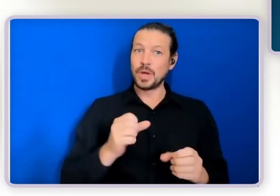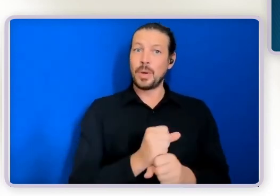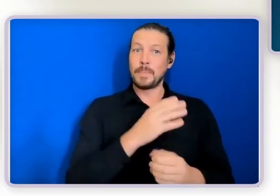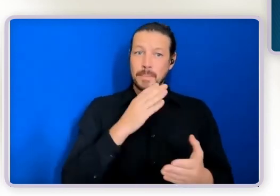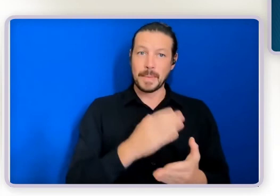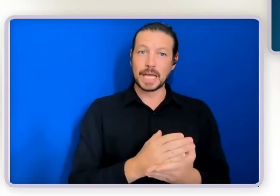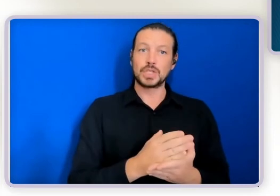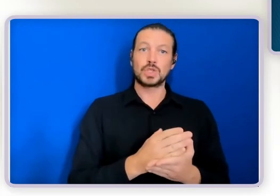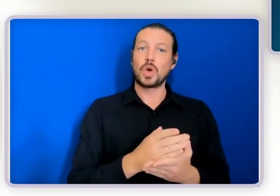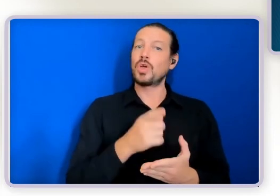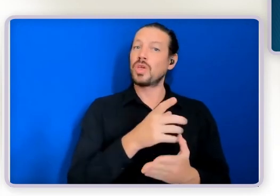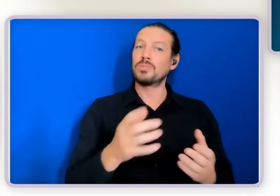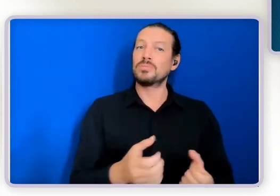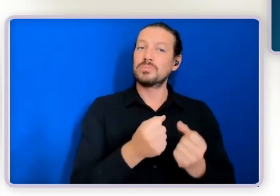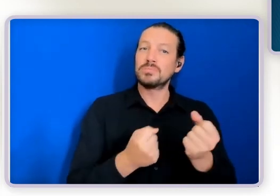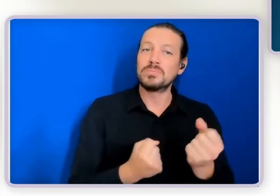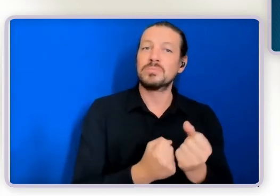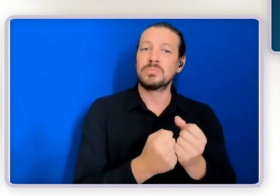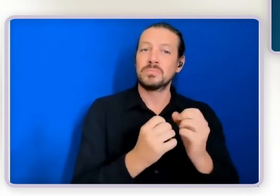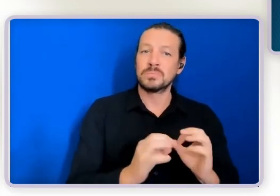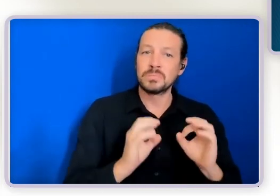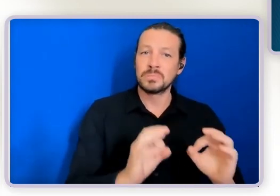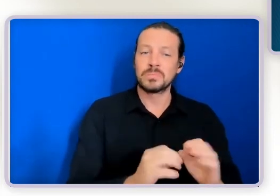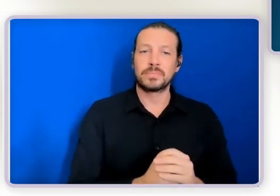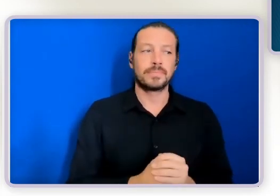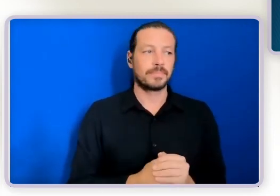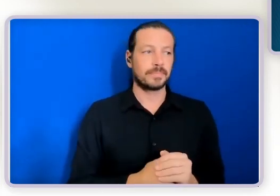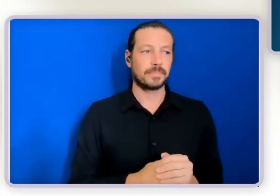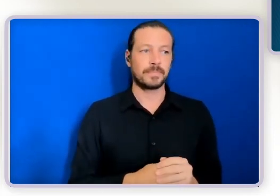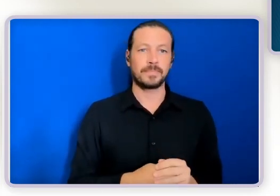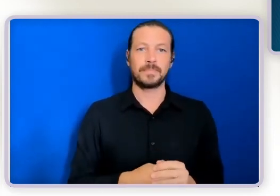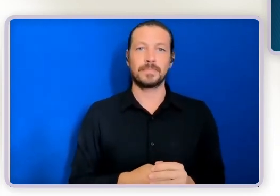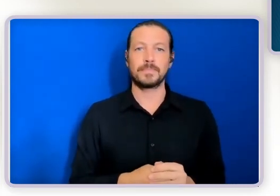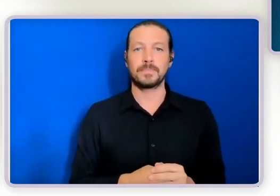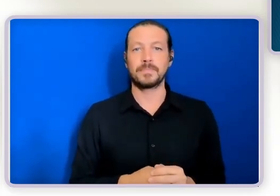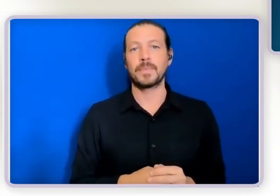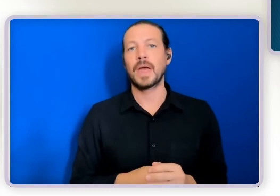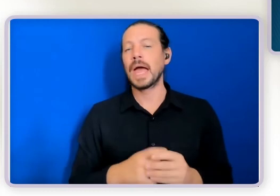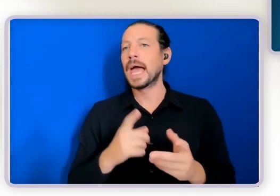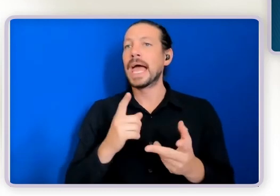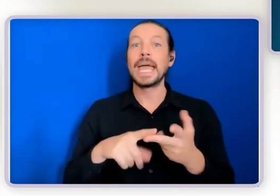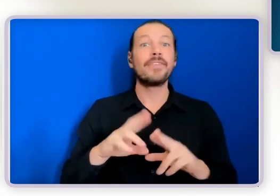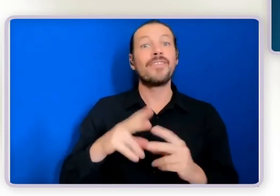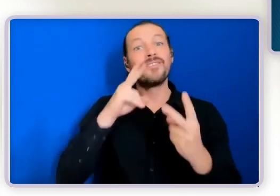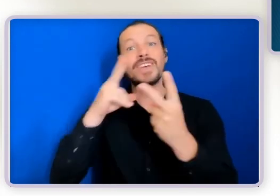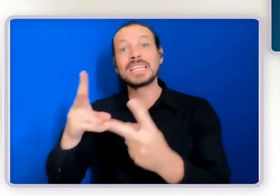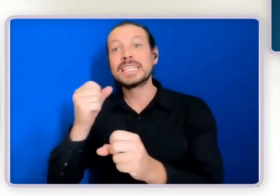You go see a specialist when you've got something that you've seen the GP for and they can't fix. You go up the